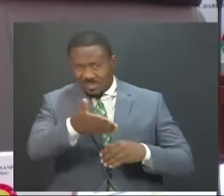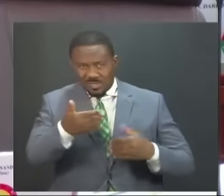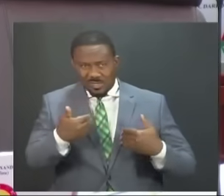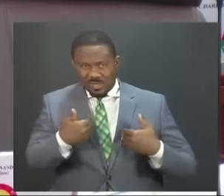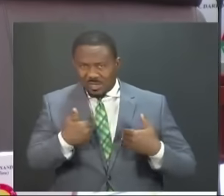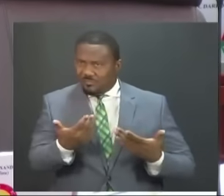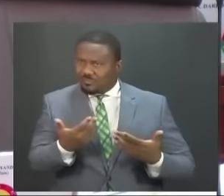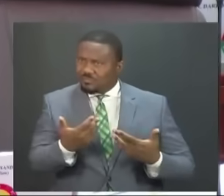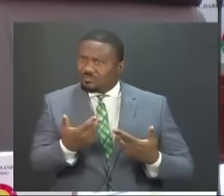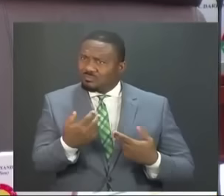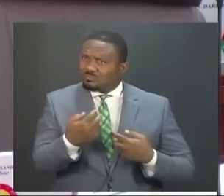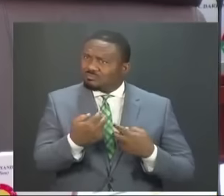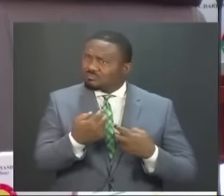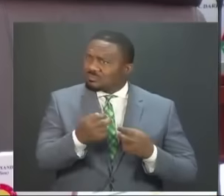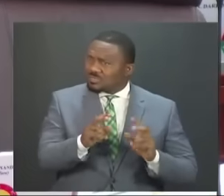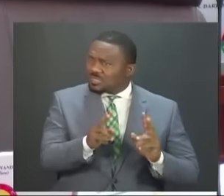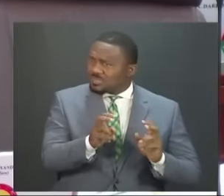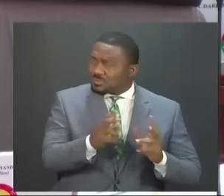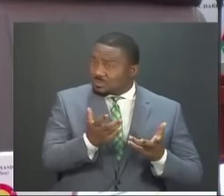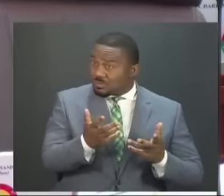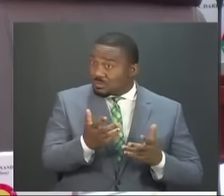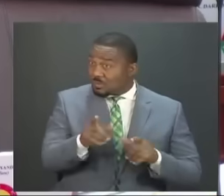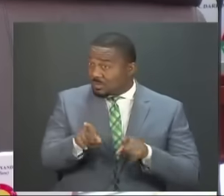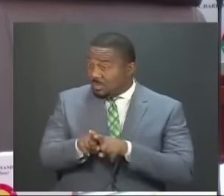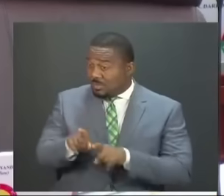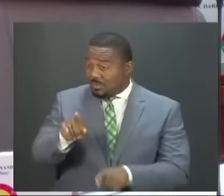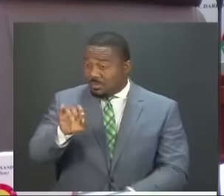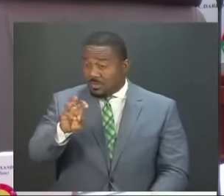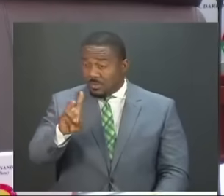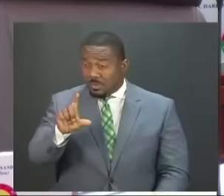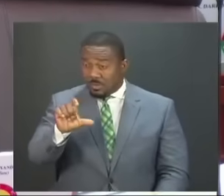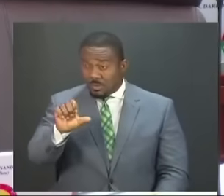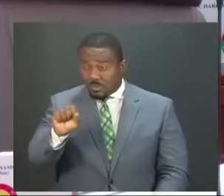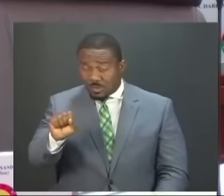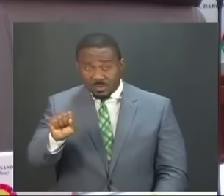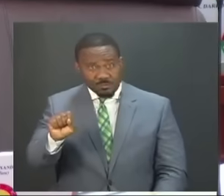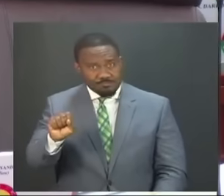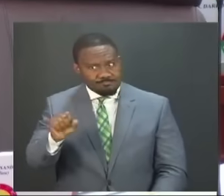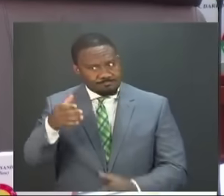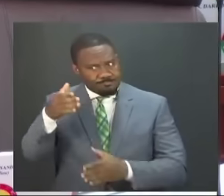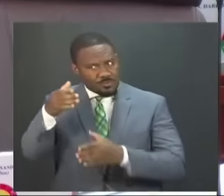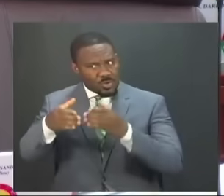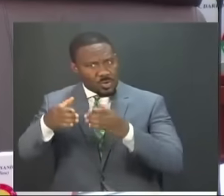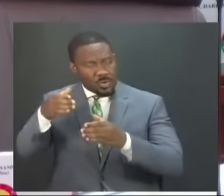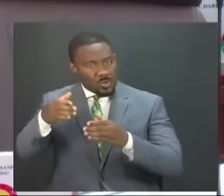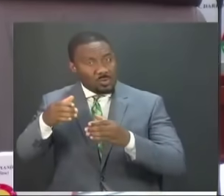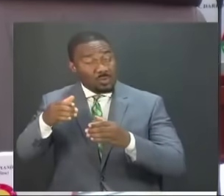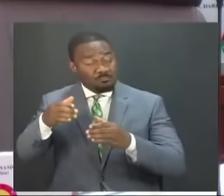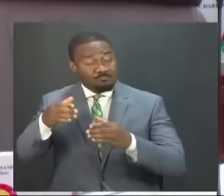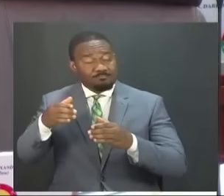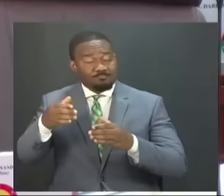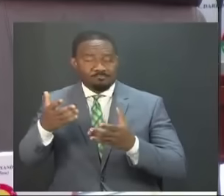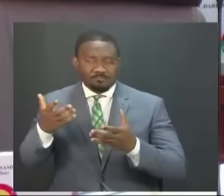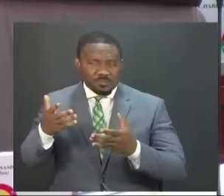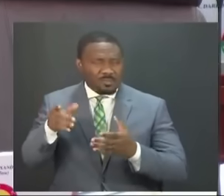ECOWAS Court of Justice. Mr. Speaker, just for the avoidance of